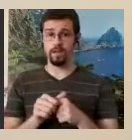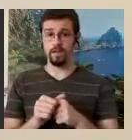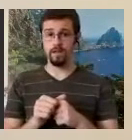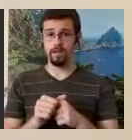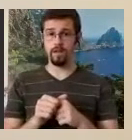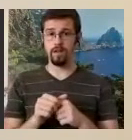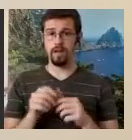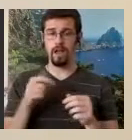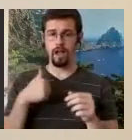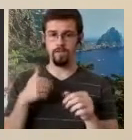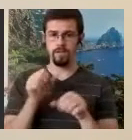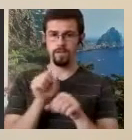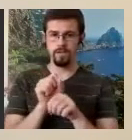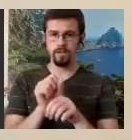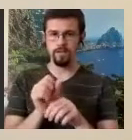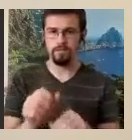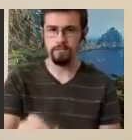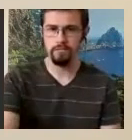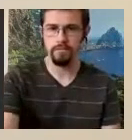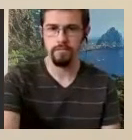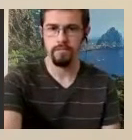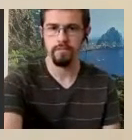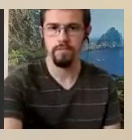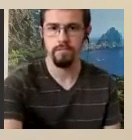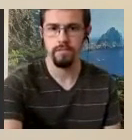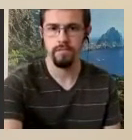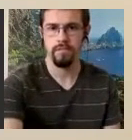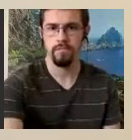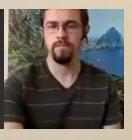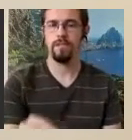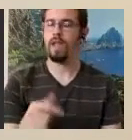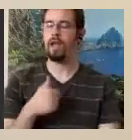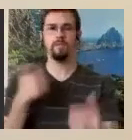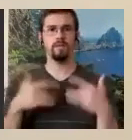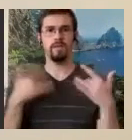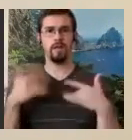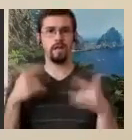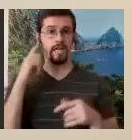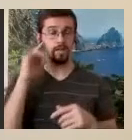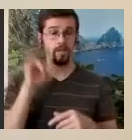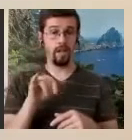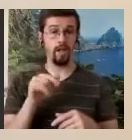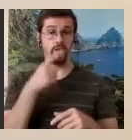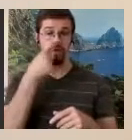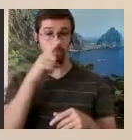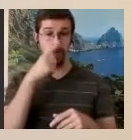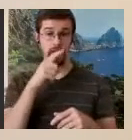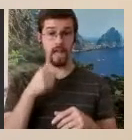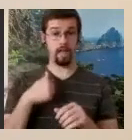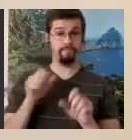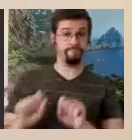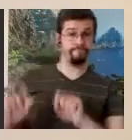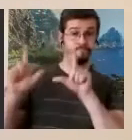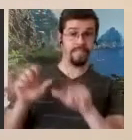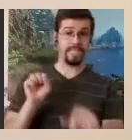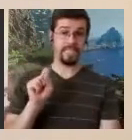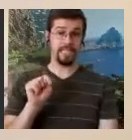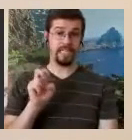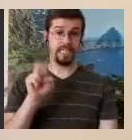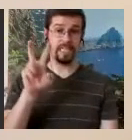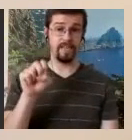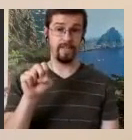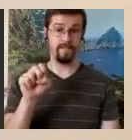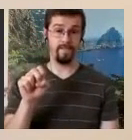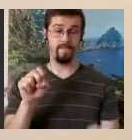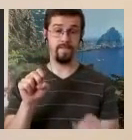here, but yes, I do. That's fabulous. I'm glad to hear that. Do you mind if I put Steve on for just a minute? He can share with us what